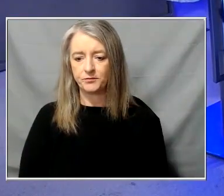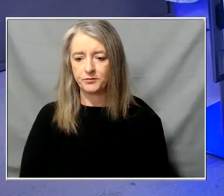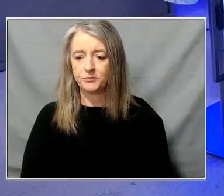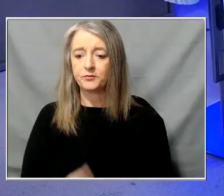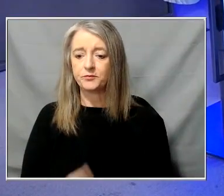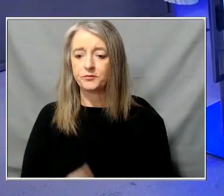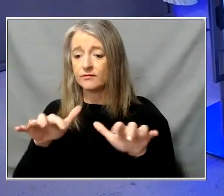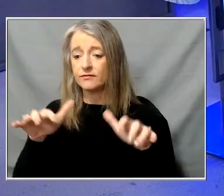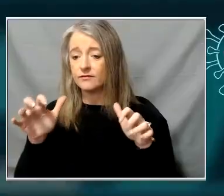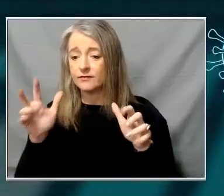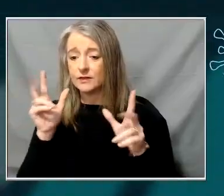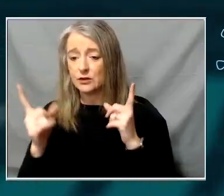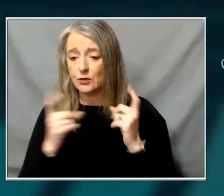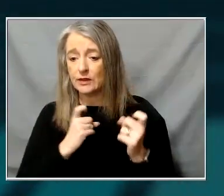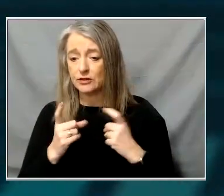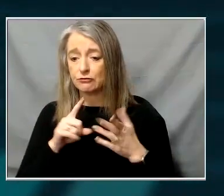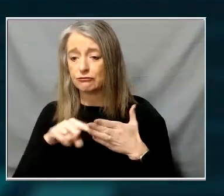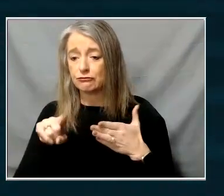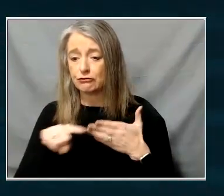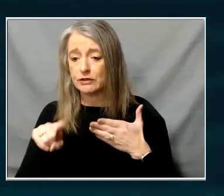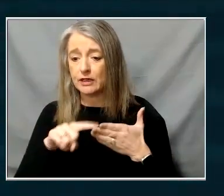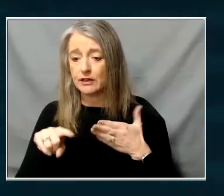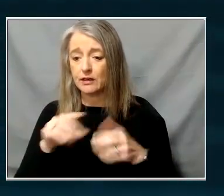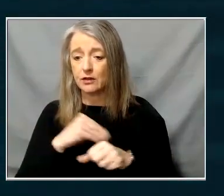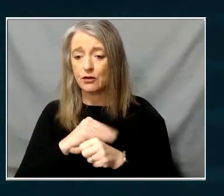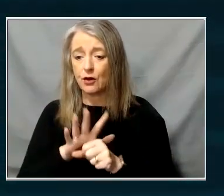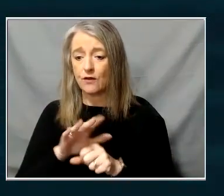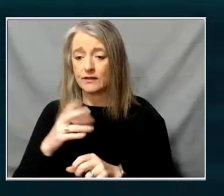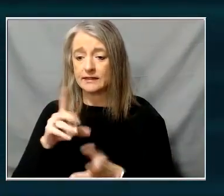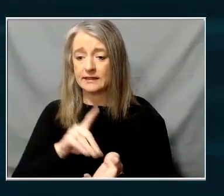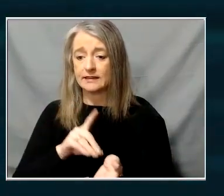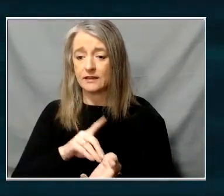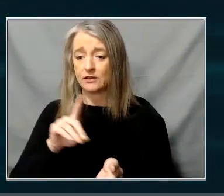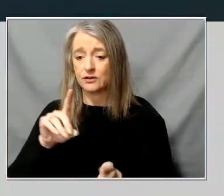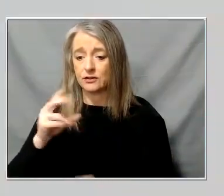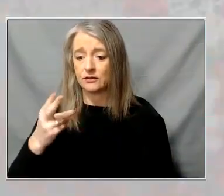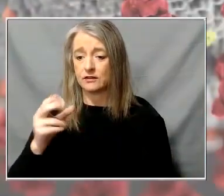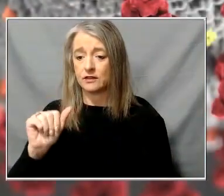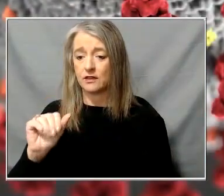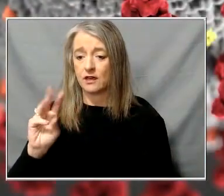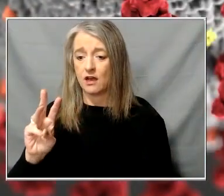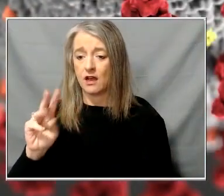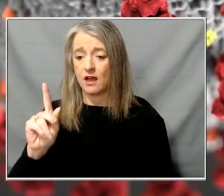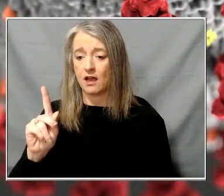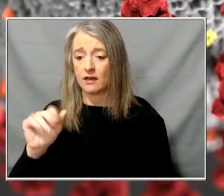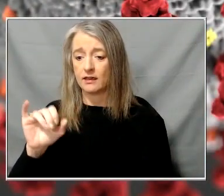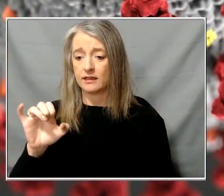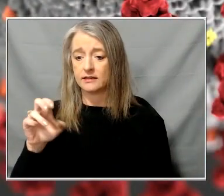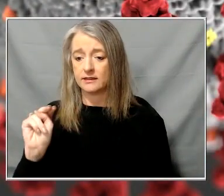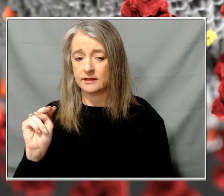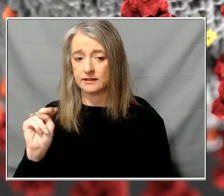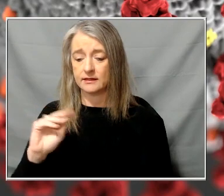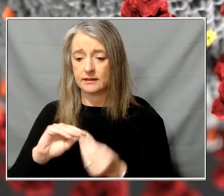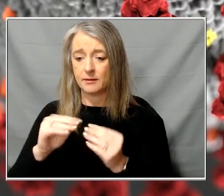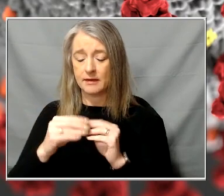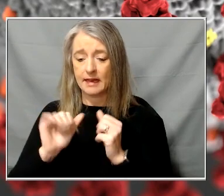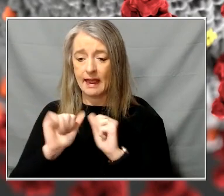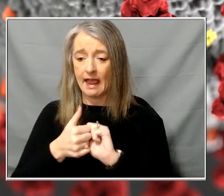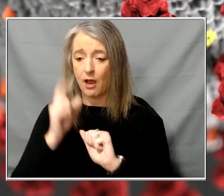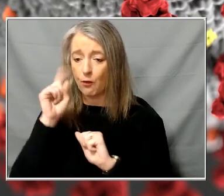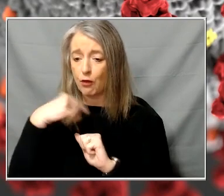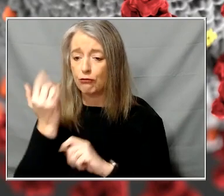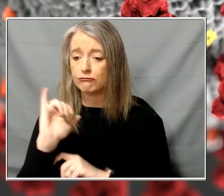people, I expect that you should be able to eat whatever you want without the symptoms that you previously would have had with the gallstones. All